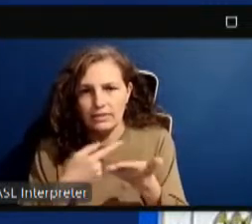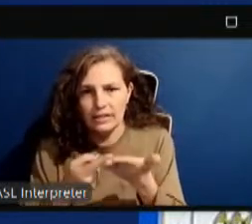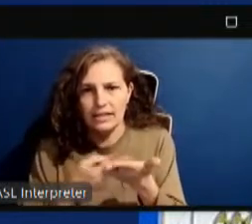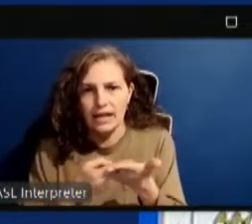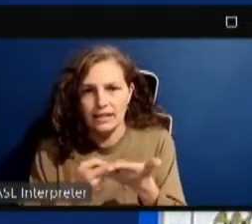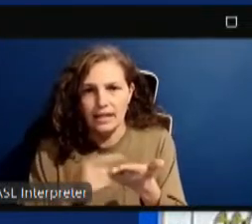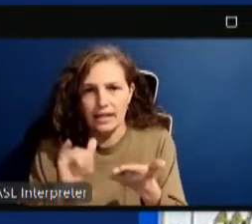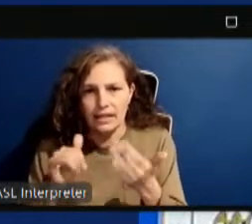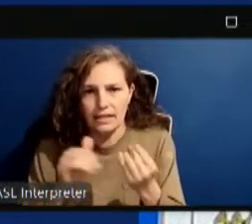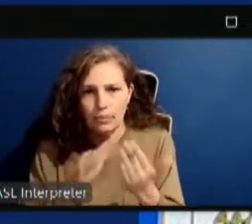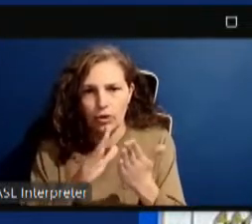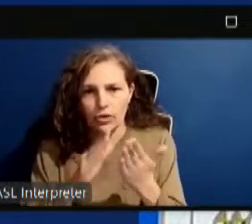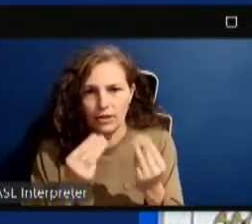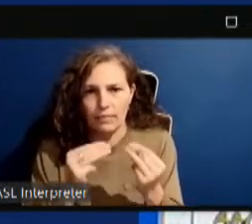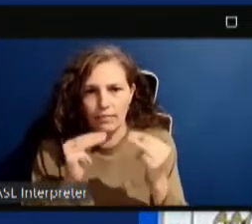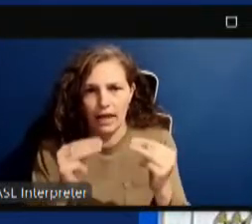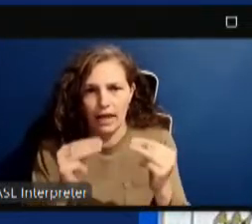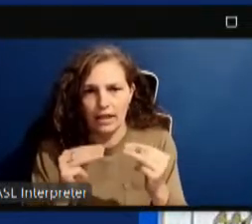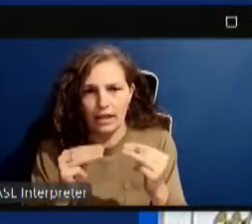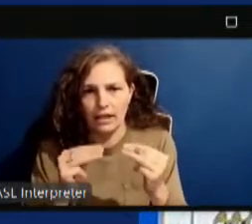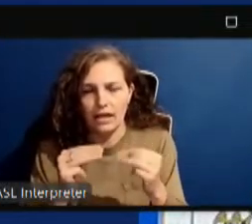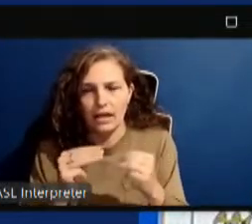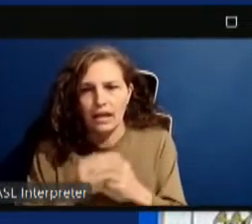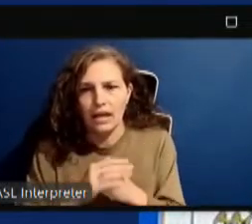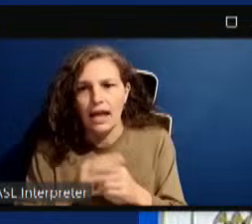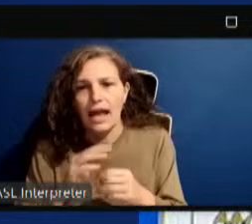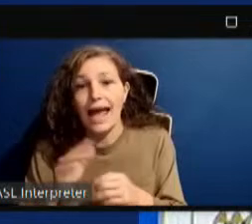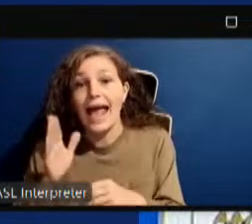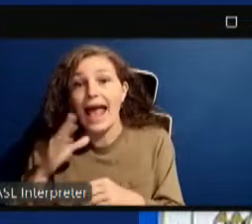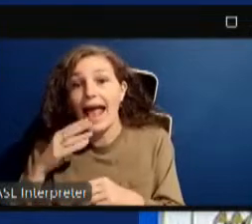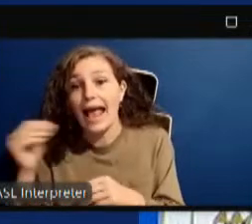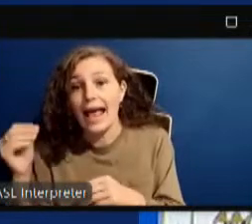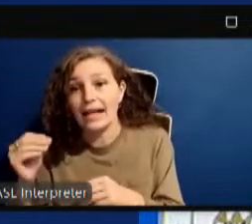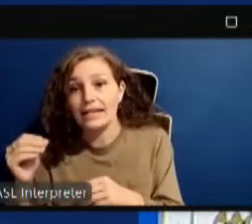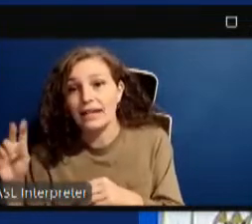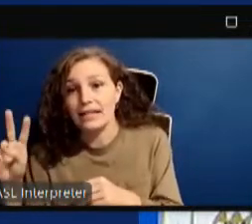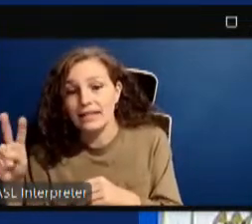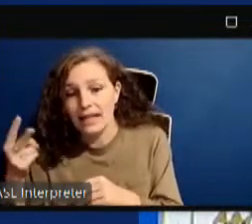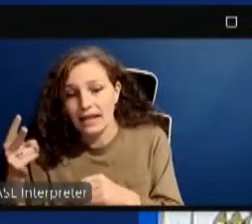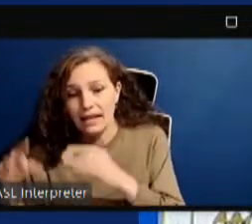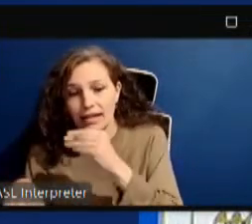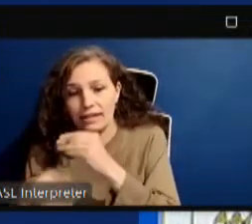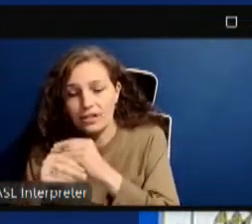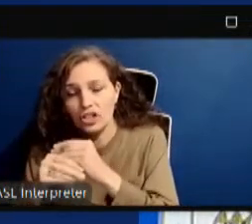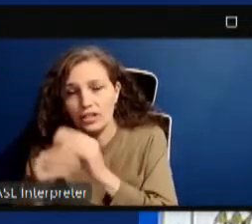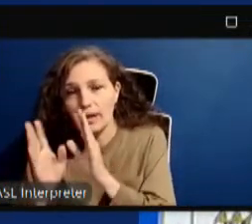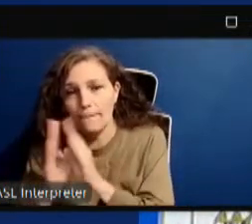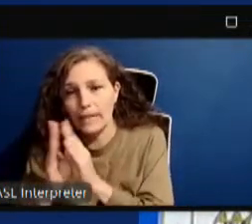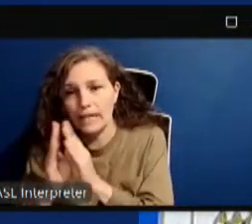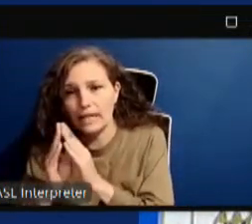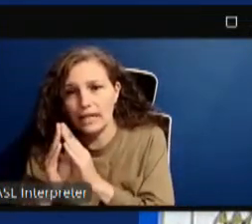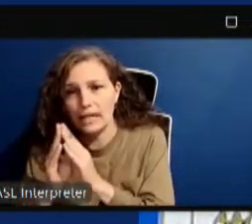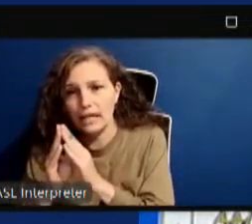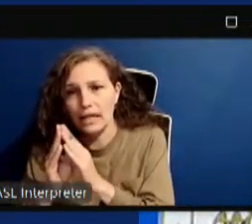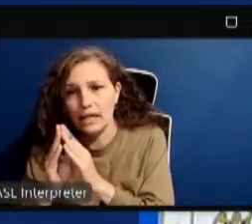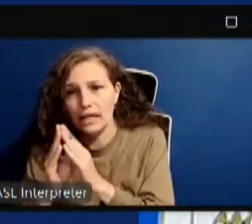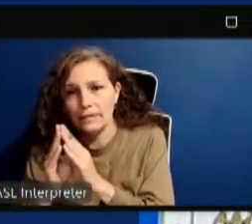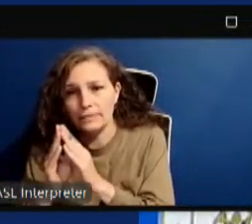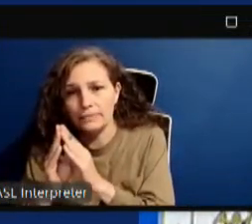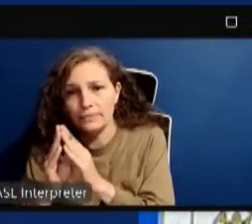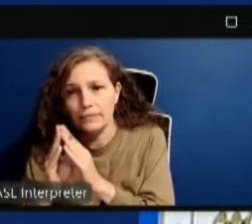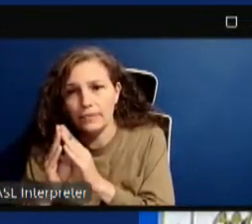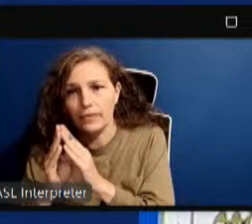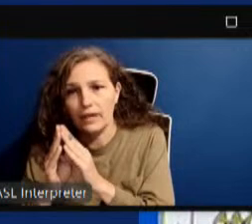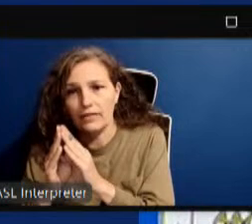been applying now for several weeks. And we'll have a second additional meeting in the hour immediately following,